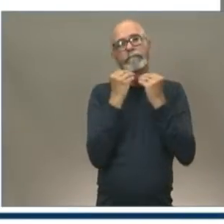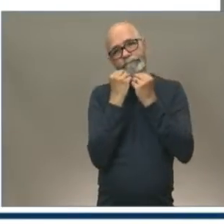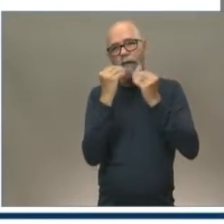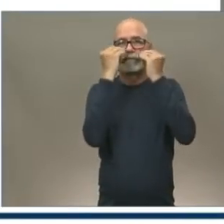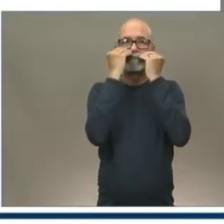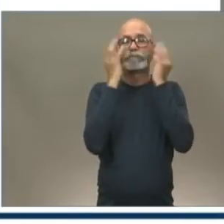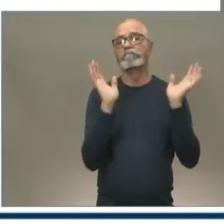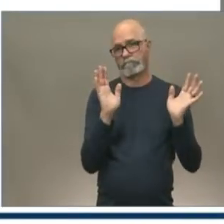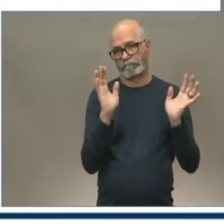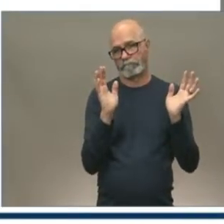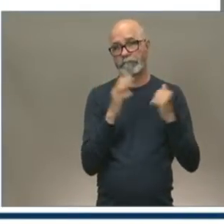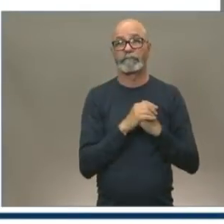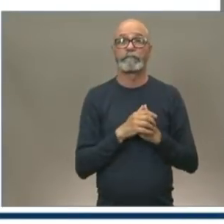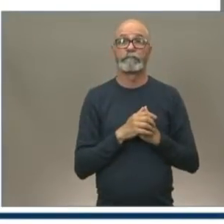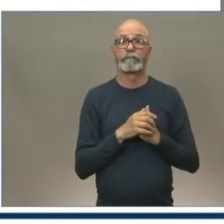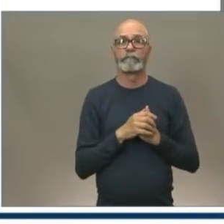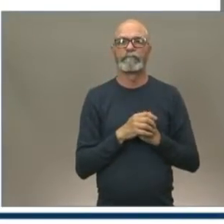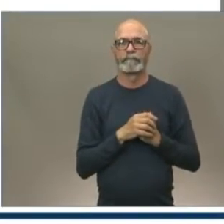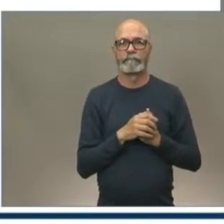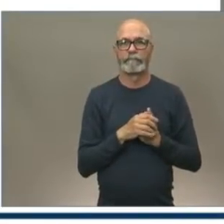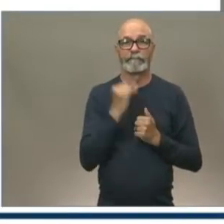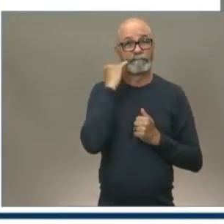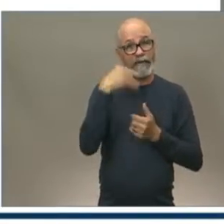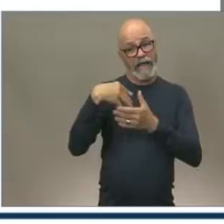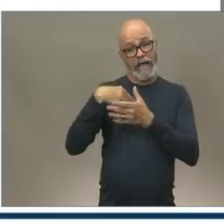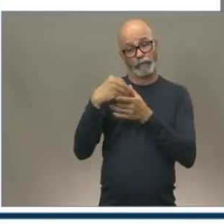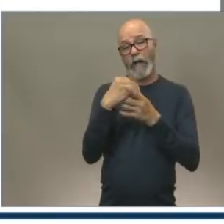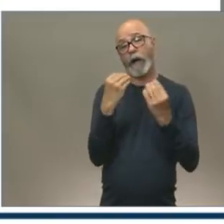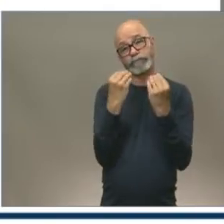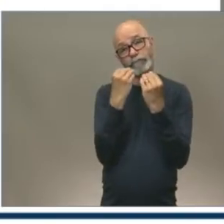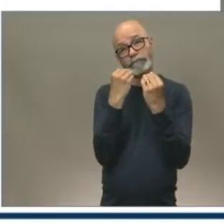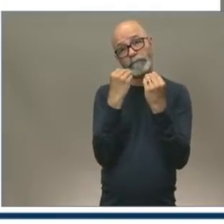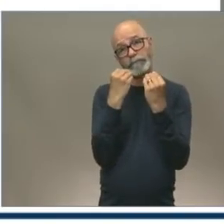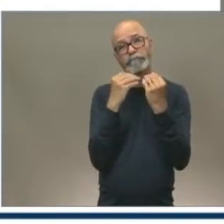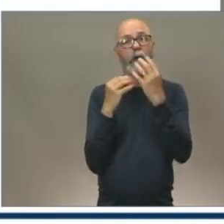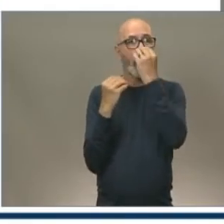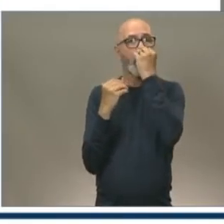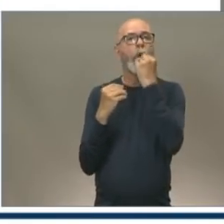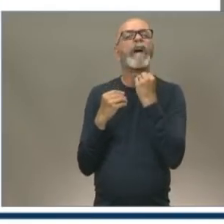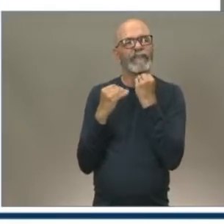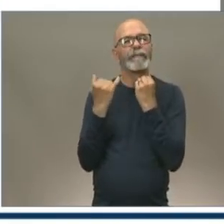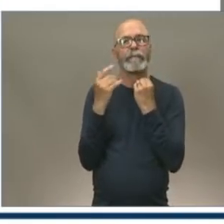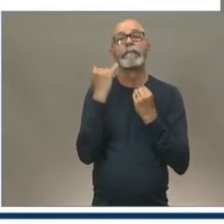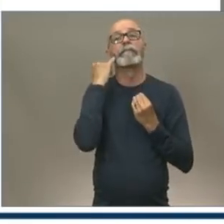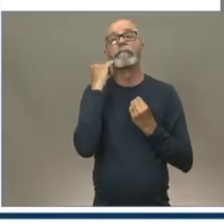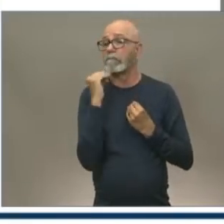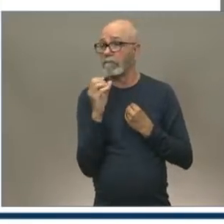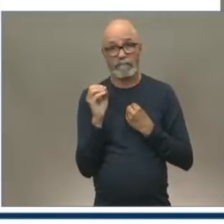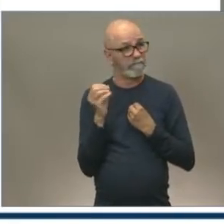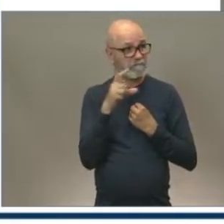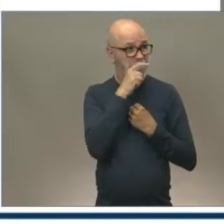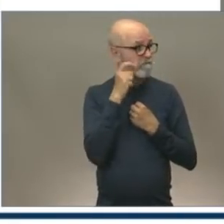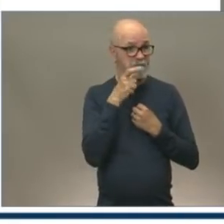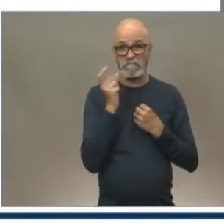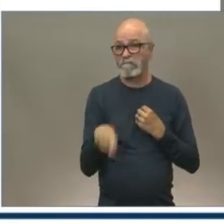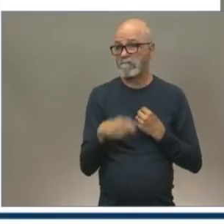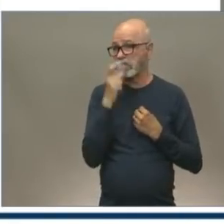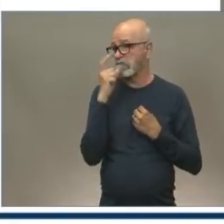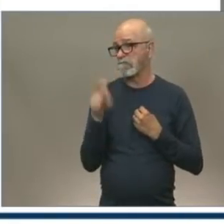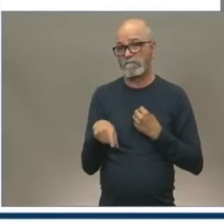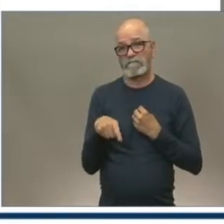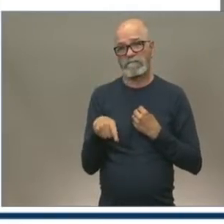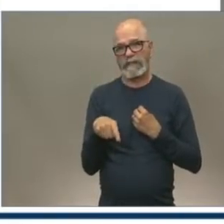are in situations outdoors or in private places where masks aren't required, if they're feeling